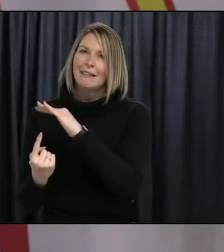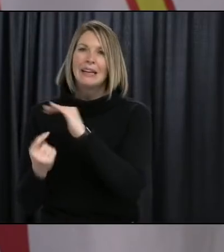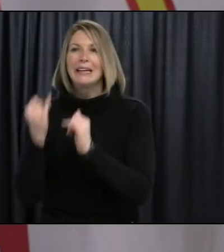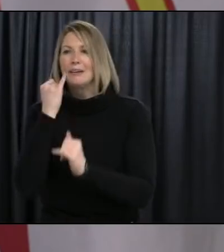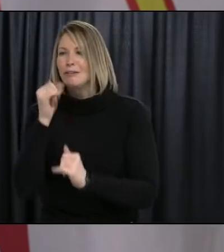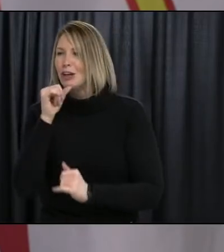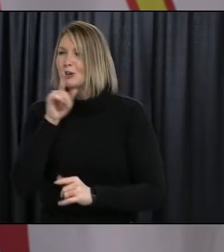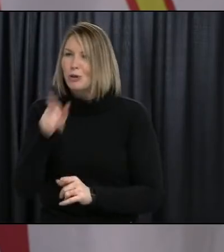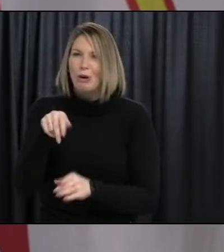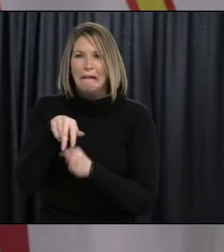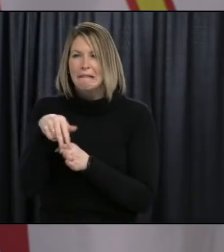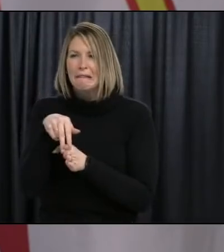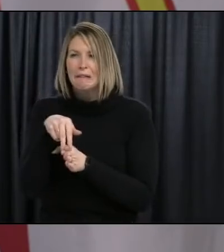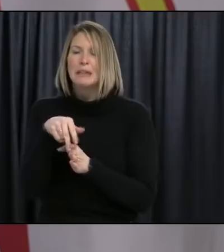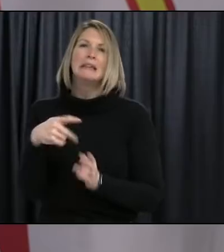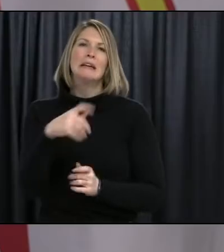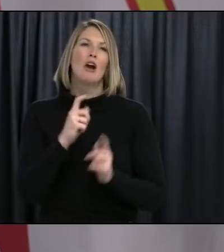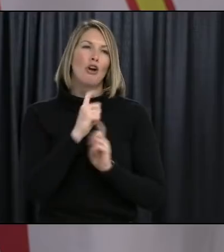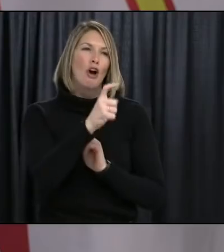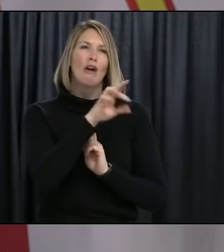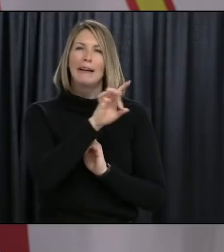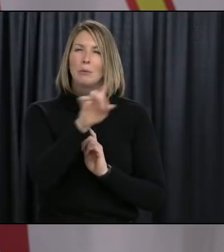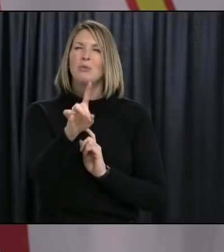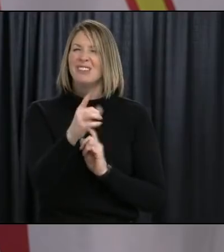the spread of this virus.